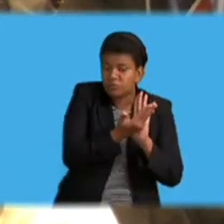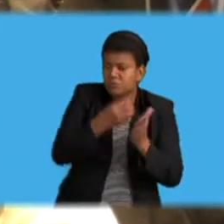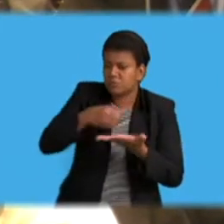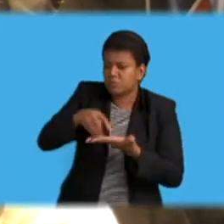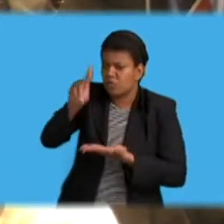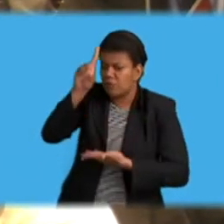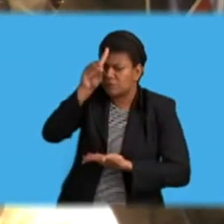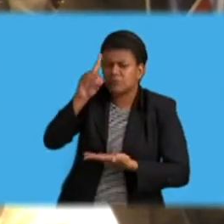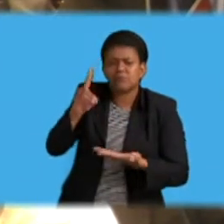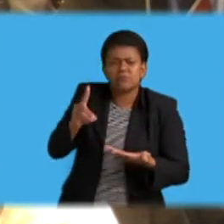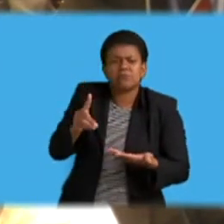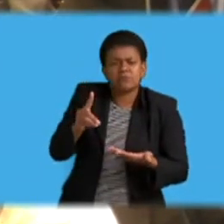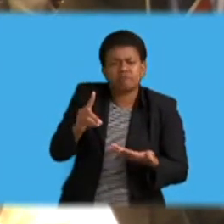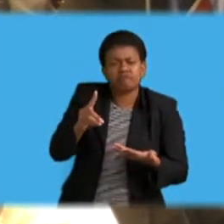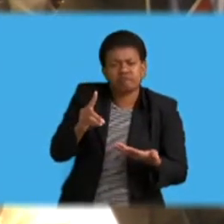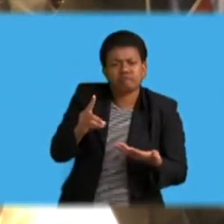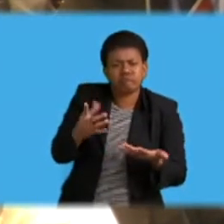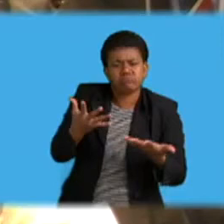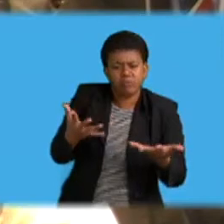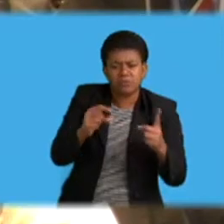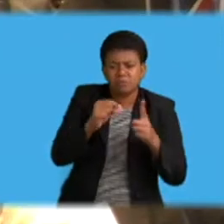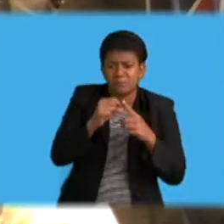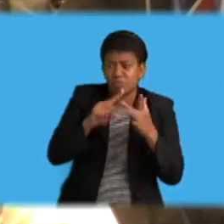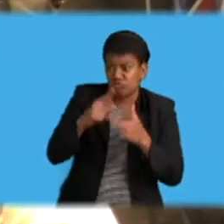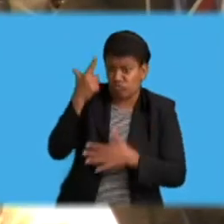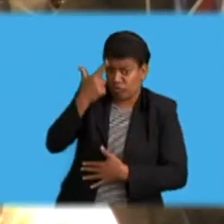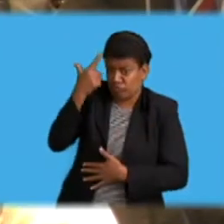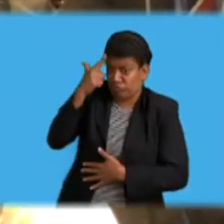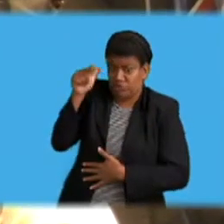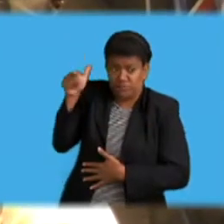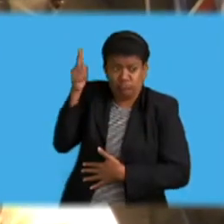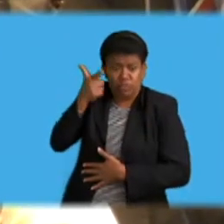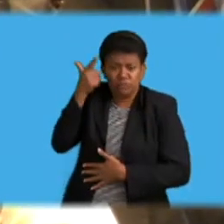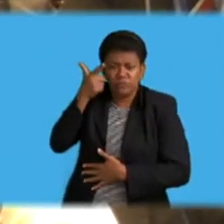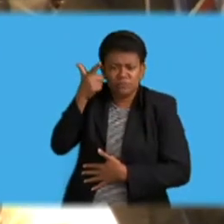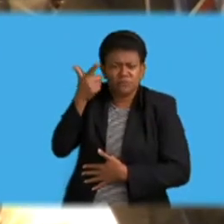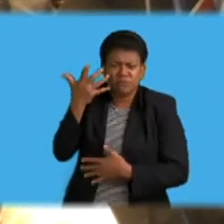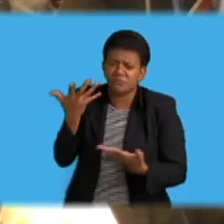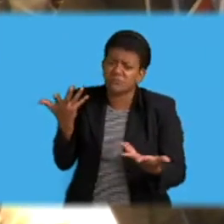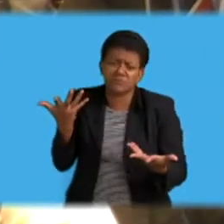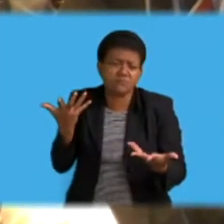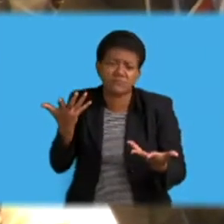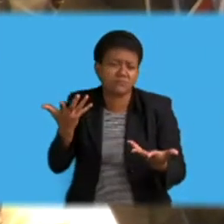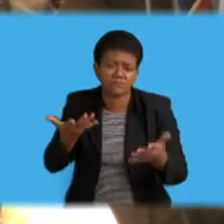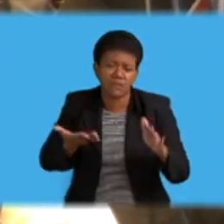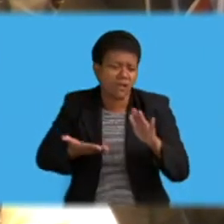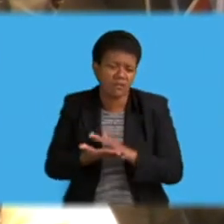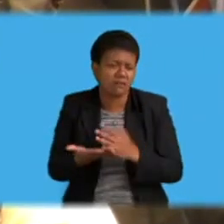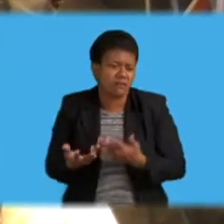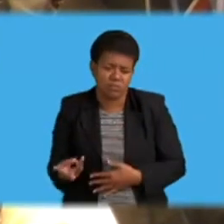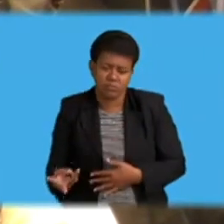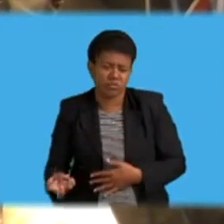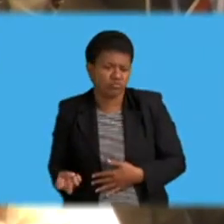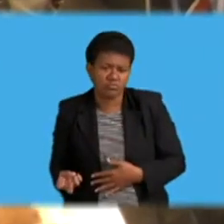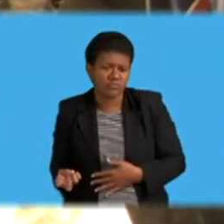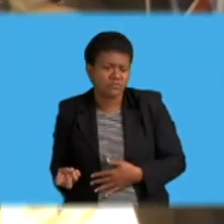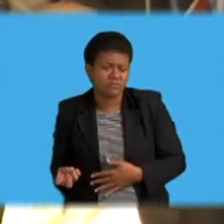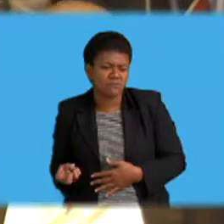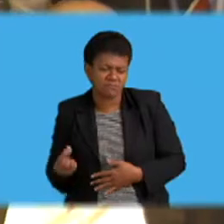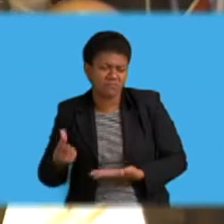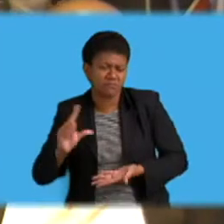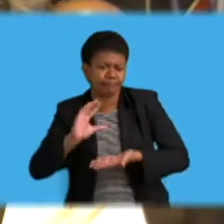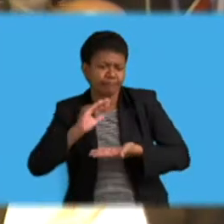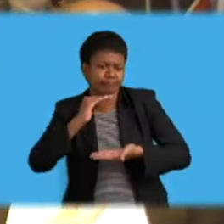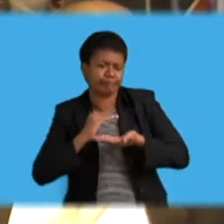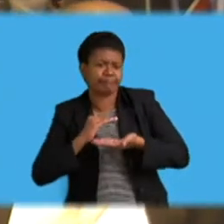PMEC teachers are underpaid, and I will request the Honorable Minister to look into this to ensure that they are paid for the extra time and effort they put